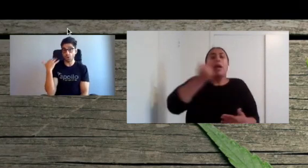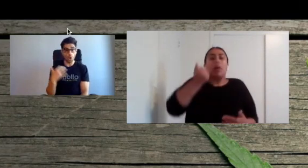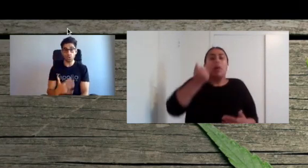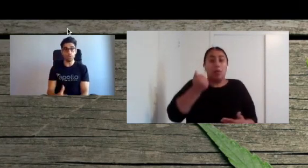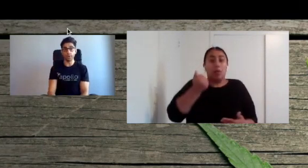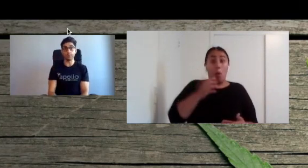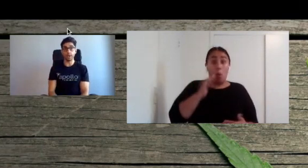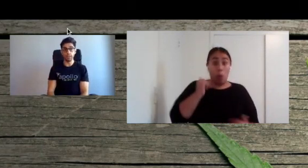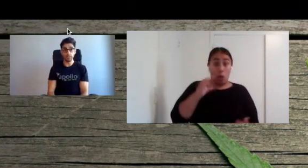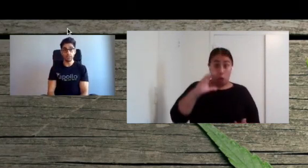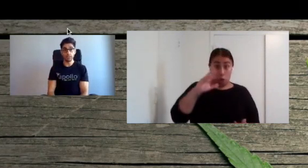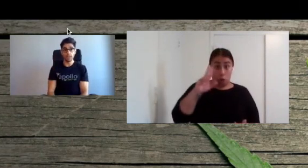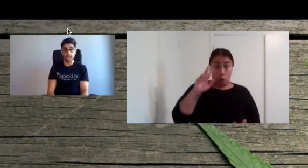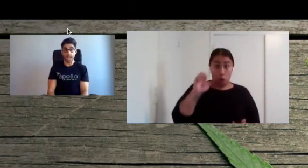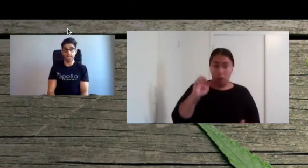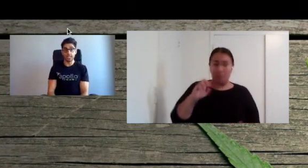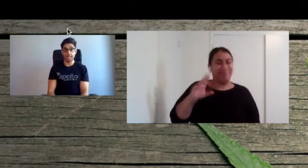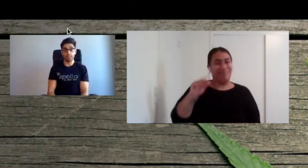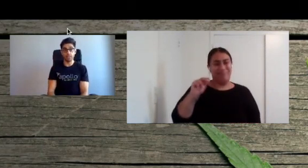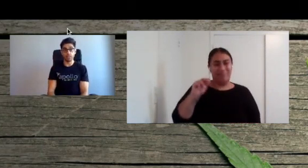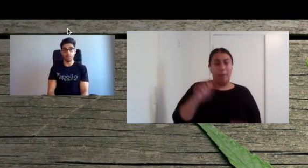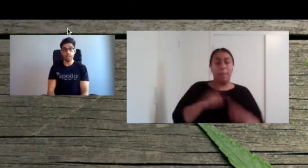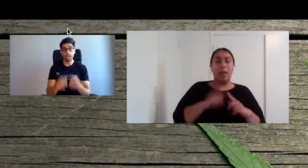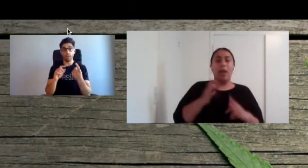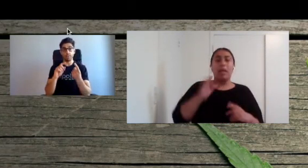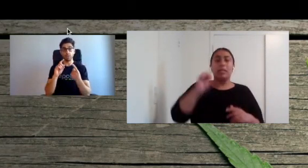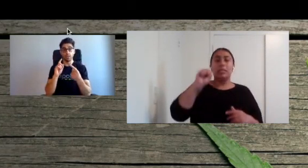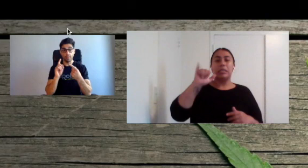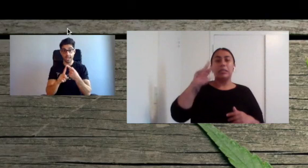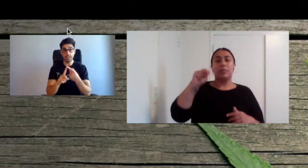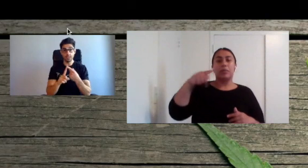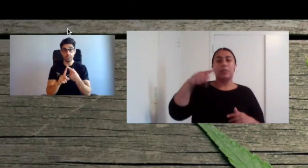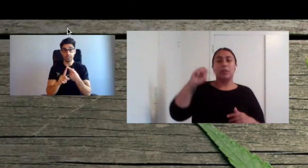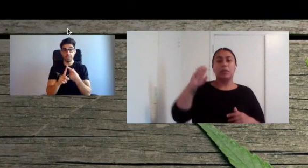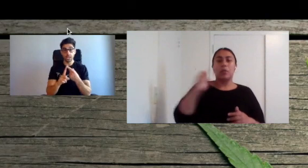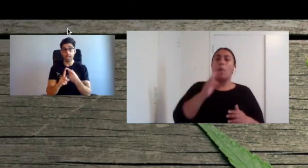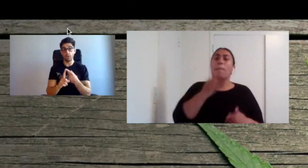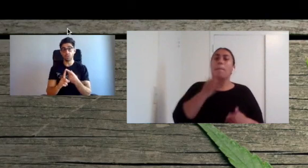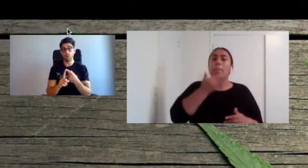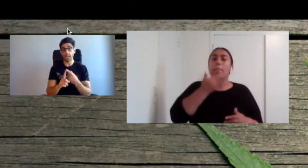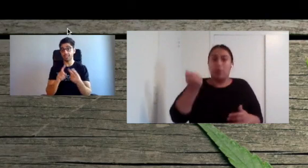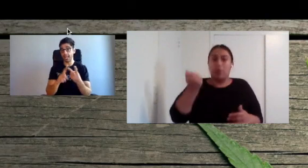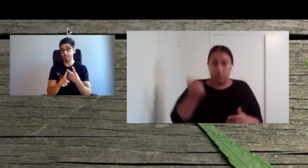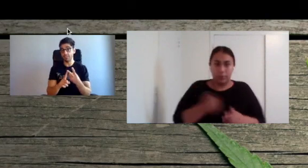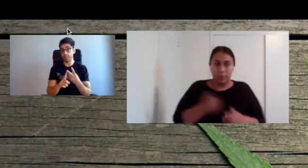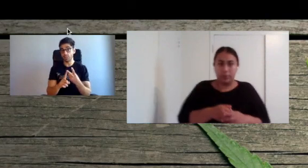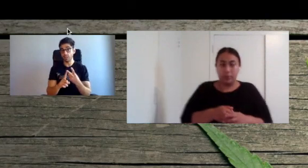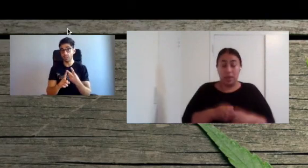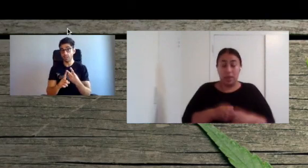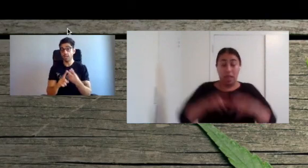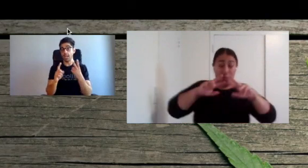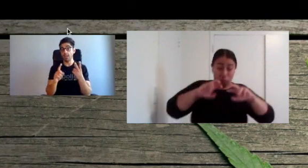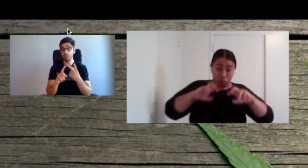receptors all over our body, and it can play a role in helping with pain It can also work as an